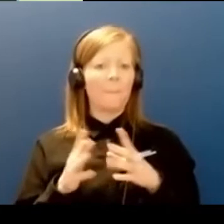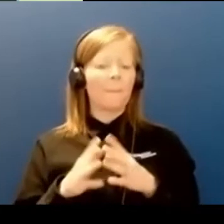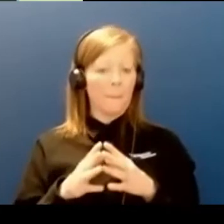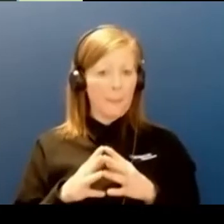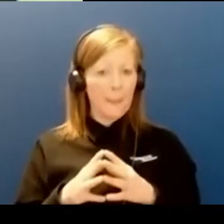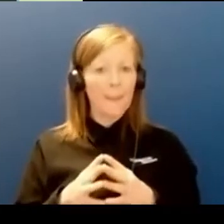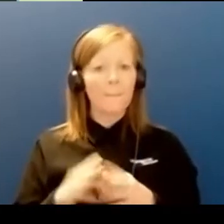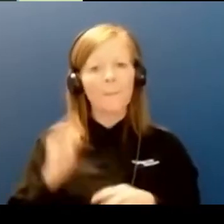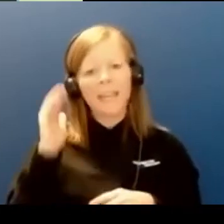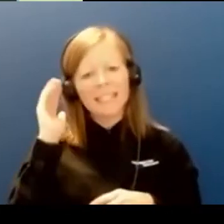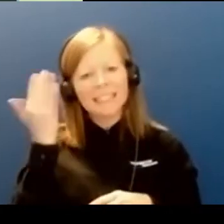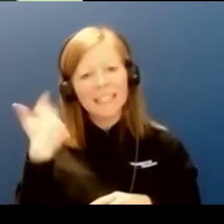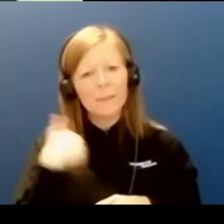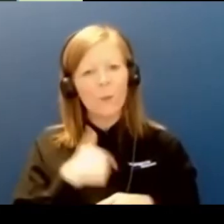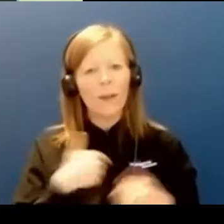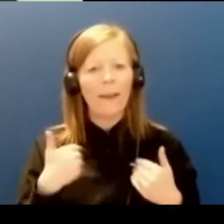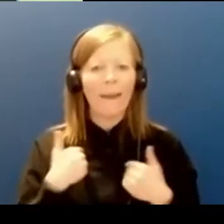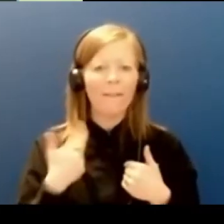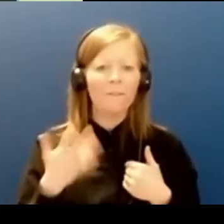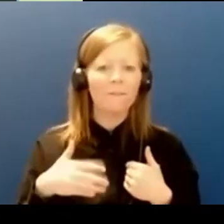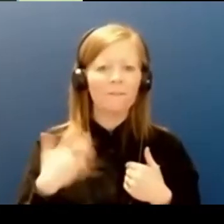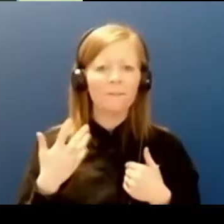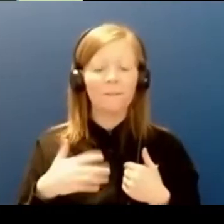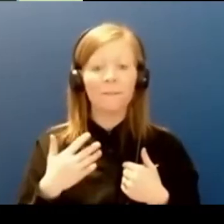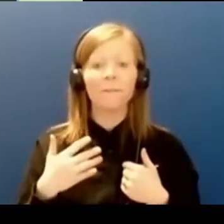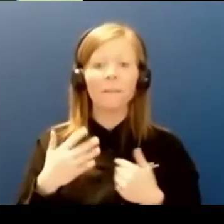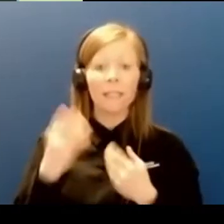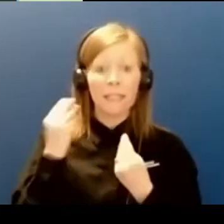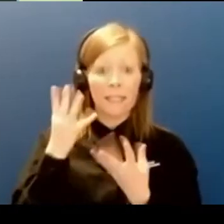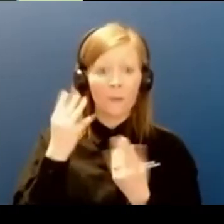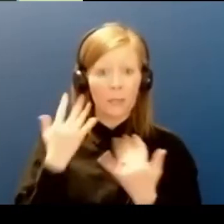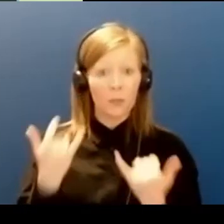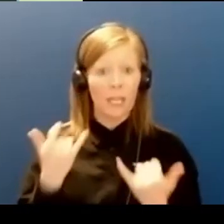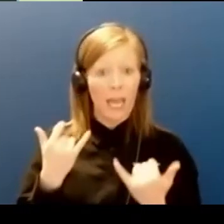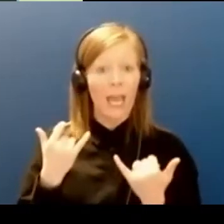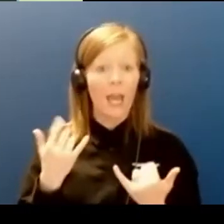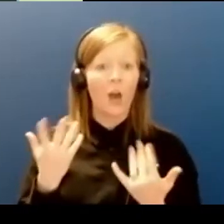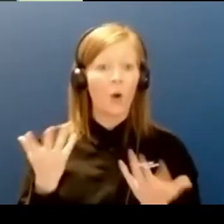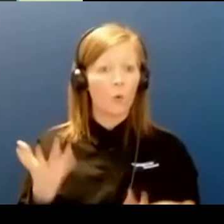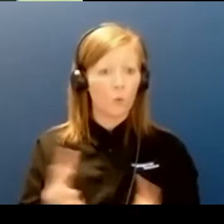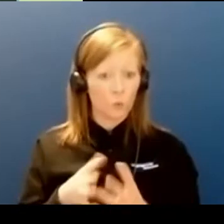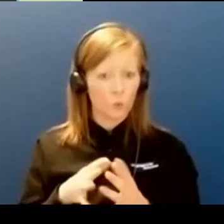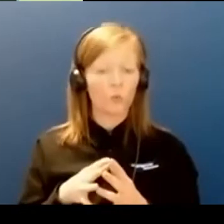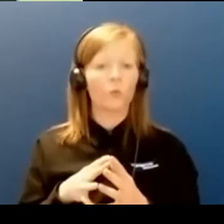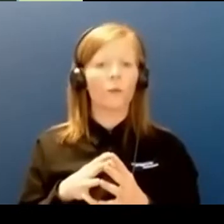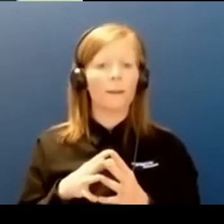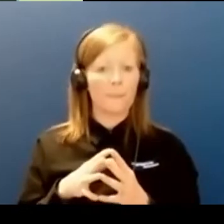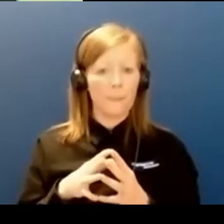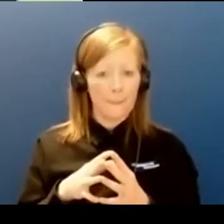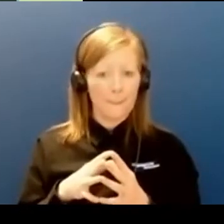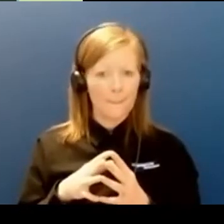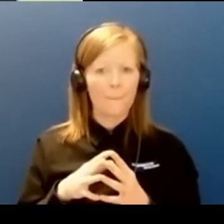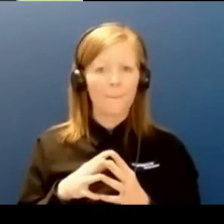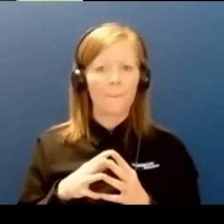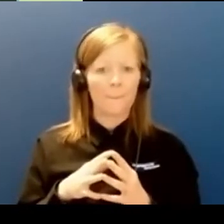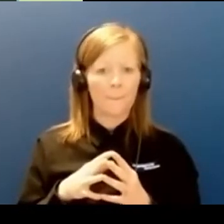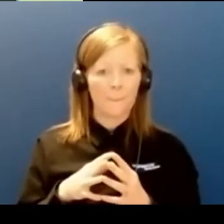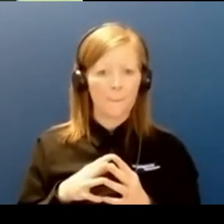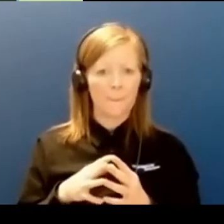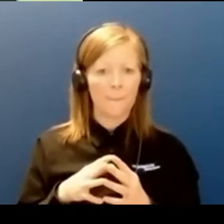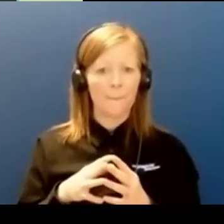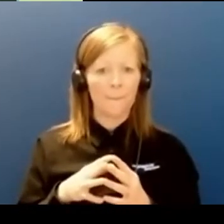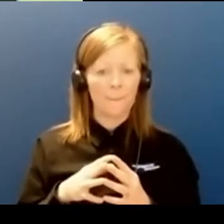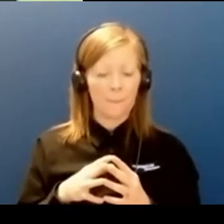seems that we have some data now to actually advise on